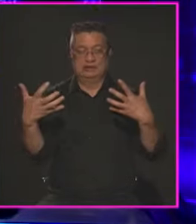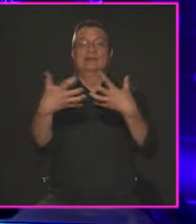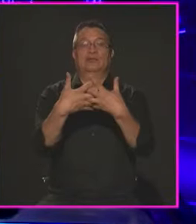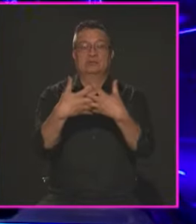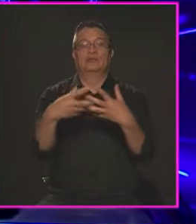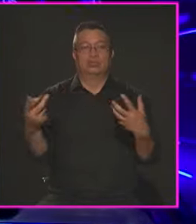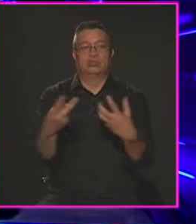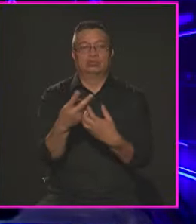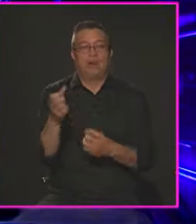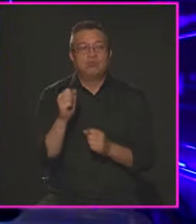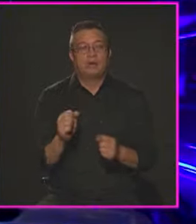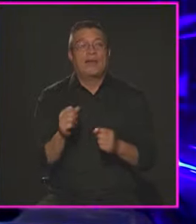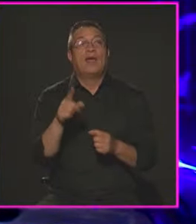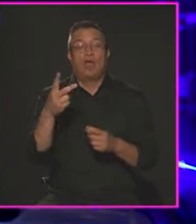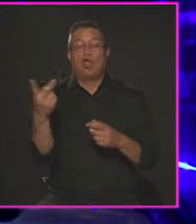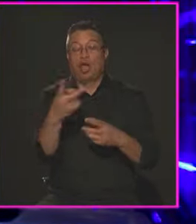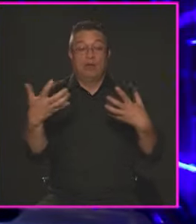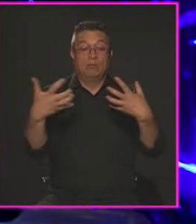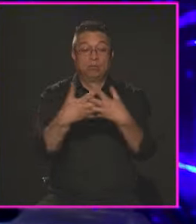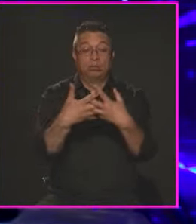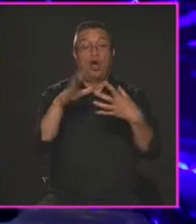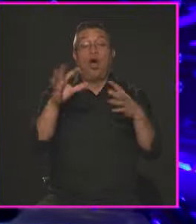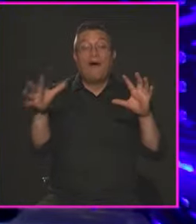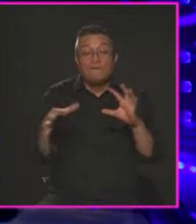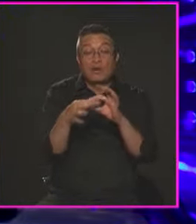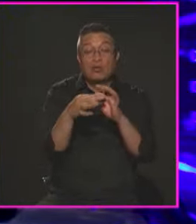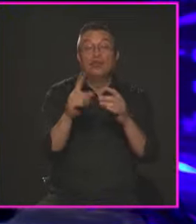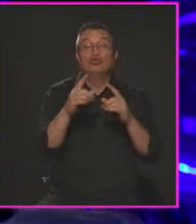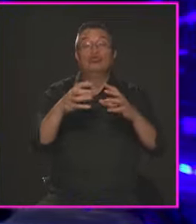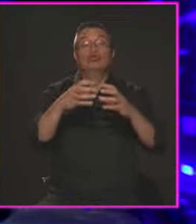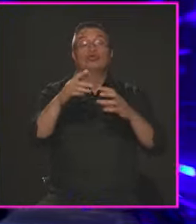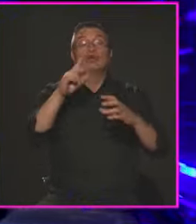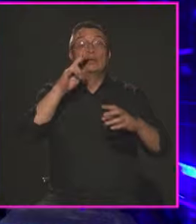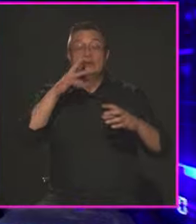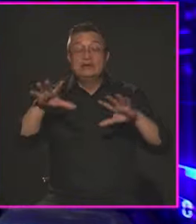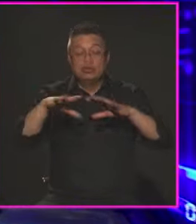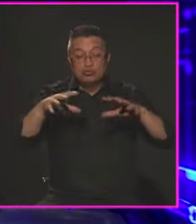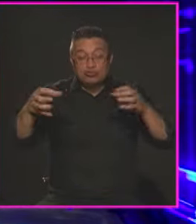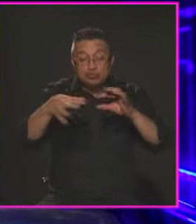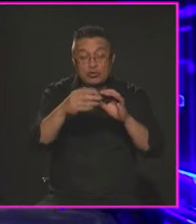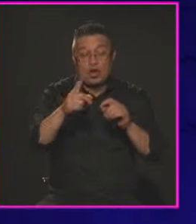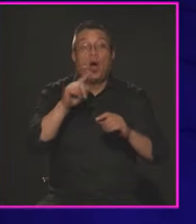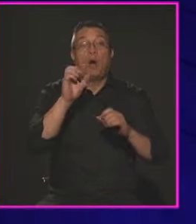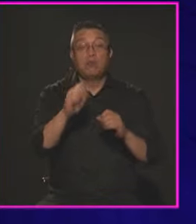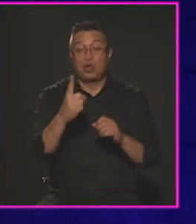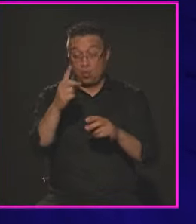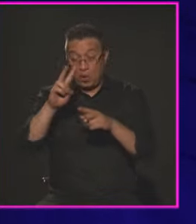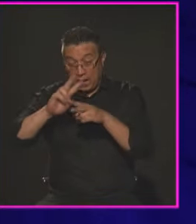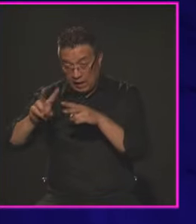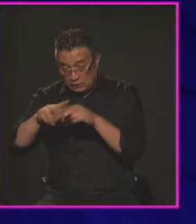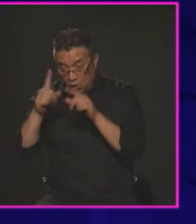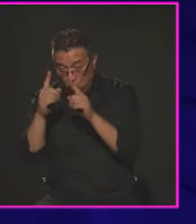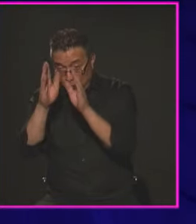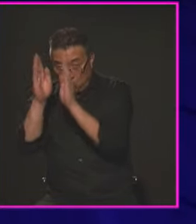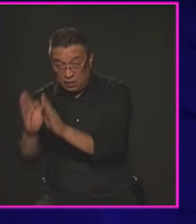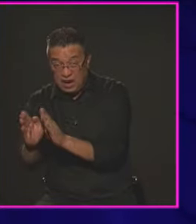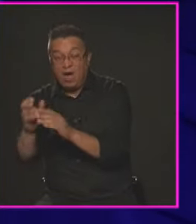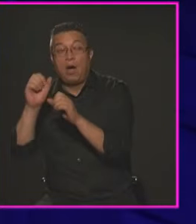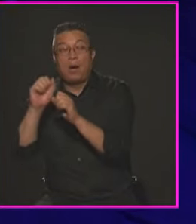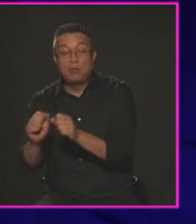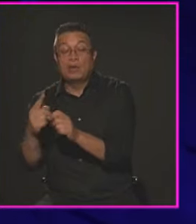by a kind of immaterial link, which is such that if you do something on one part of this, on one system, it has an immediate effect on the